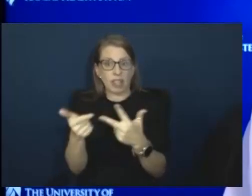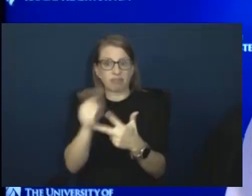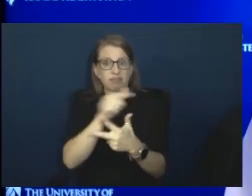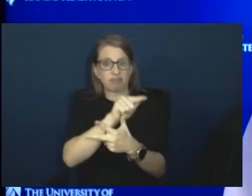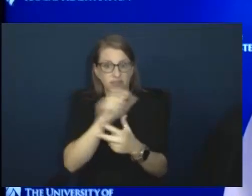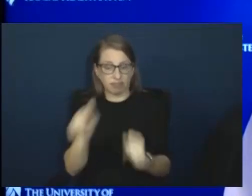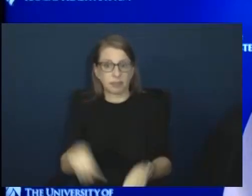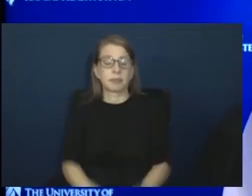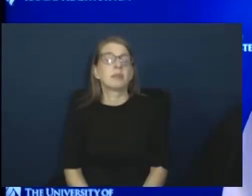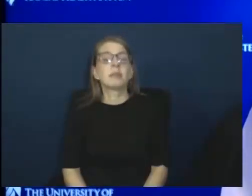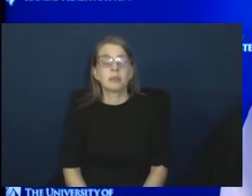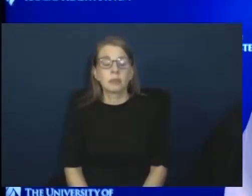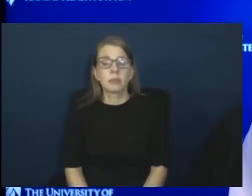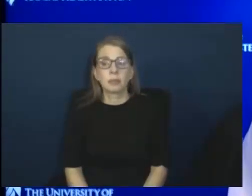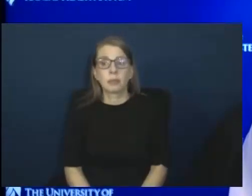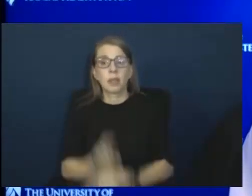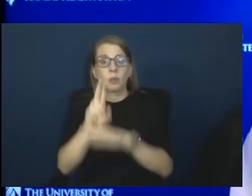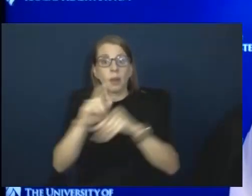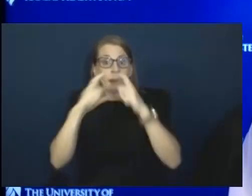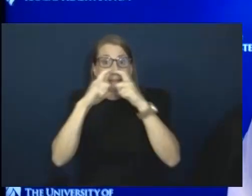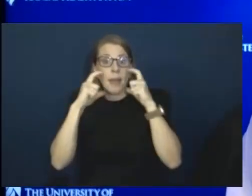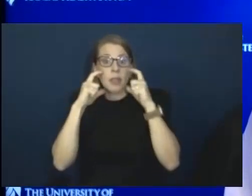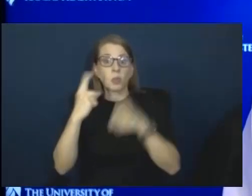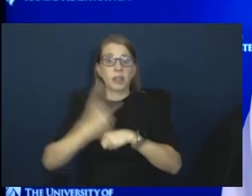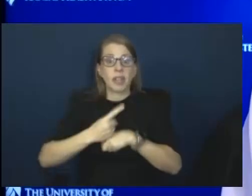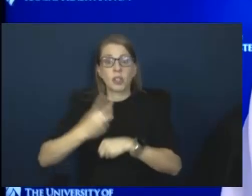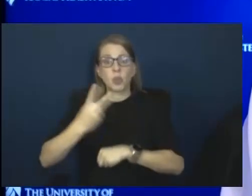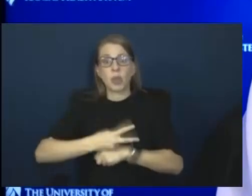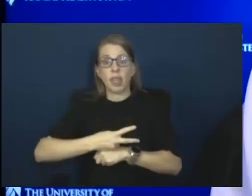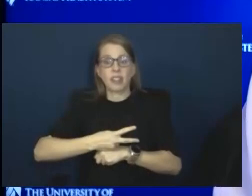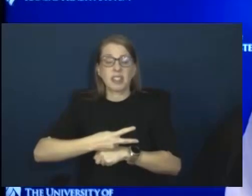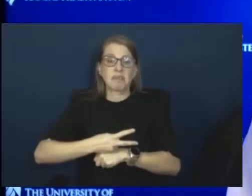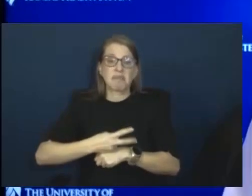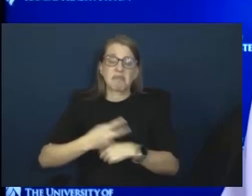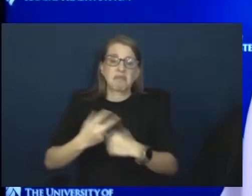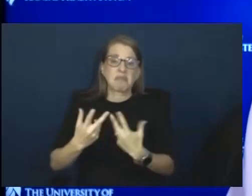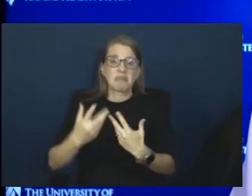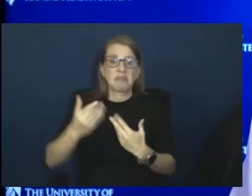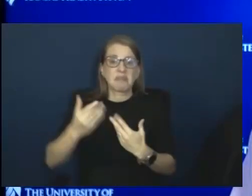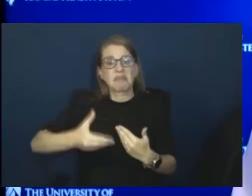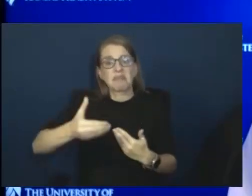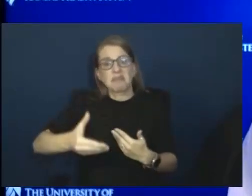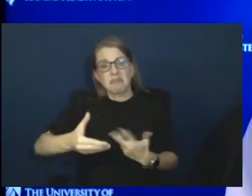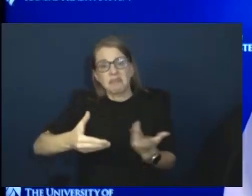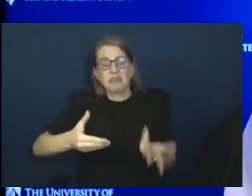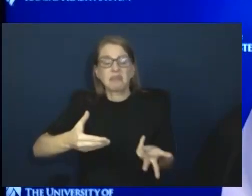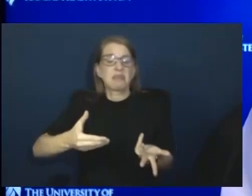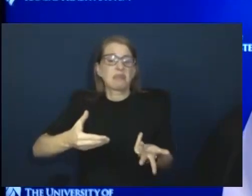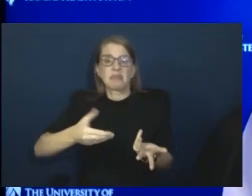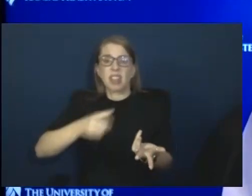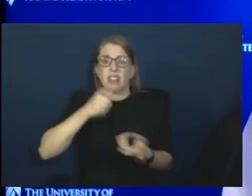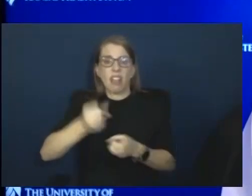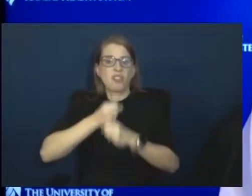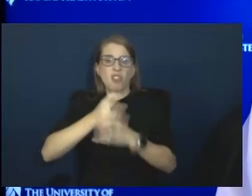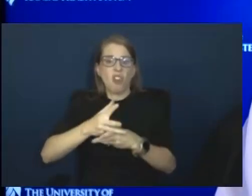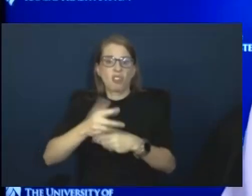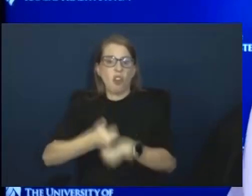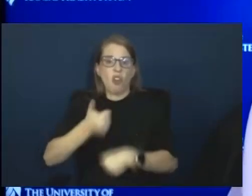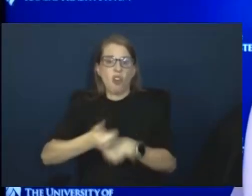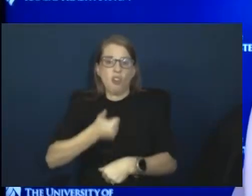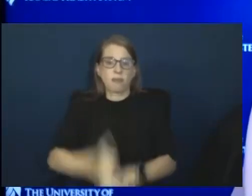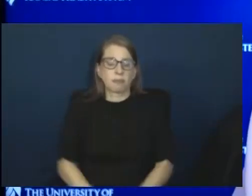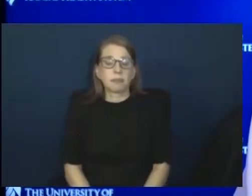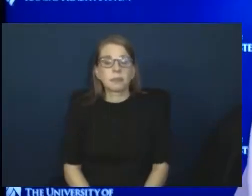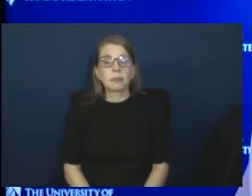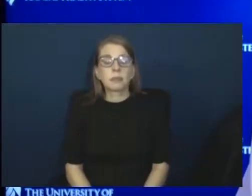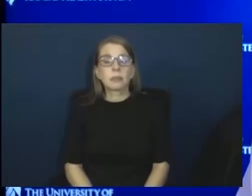wearing a mask 1 or 2 days, 2 days in a row is not going to cause harm. We saw that how many